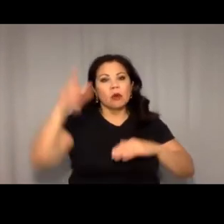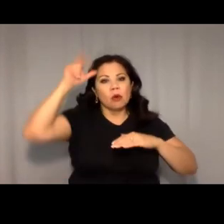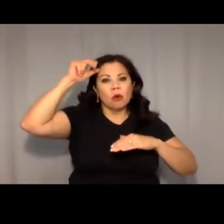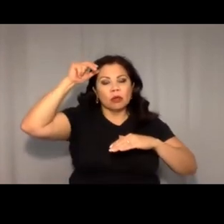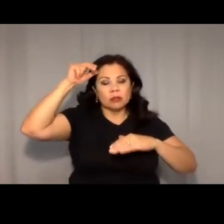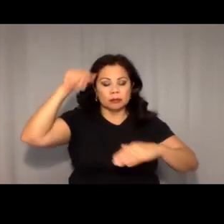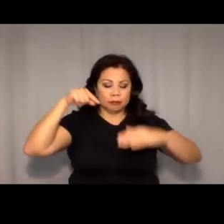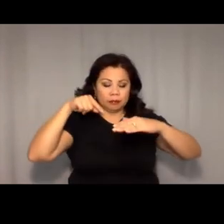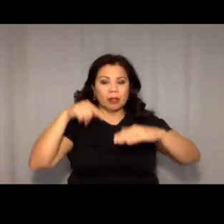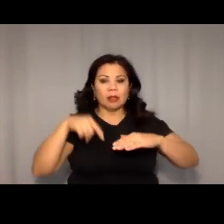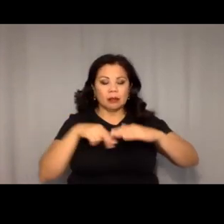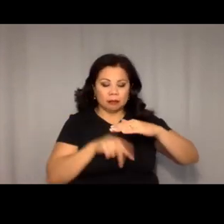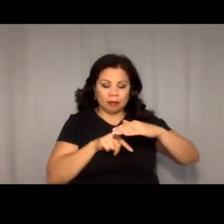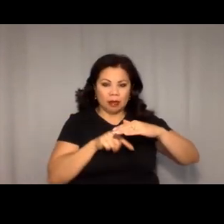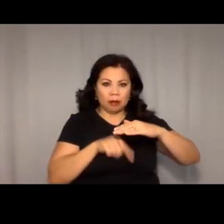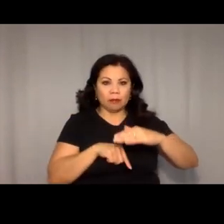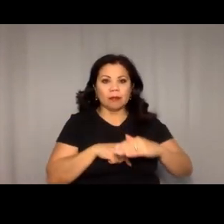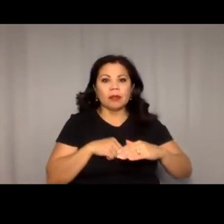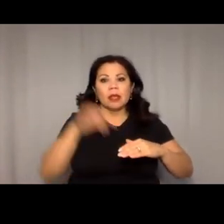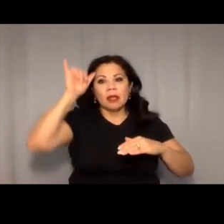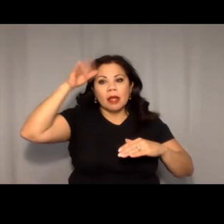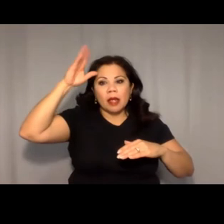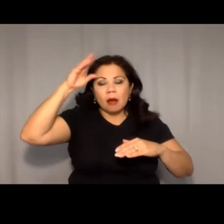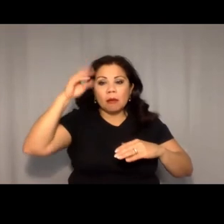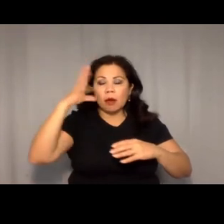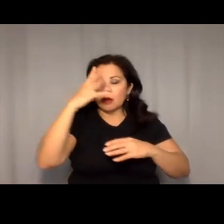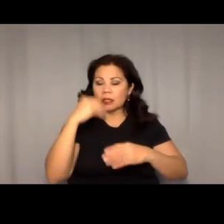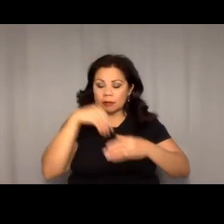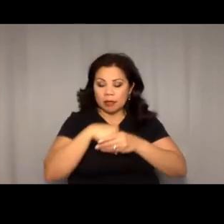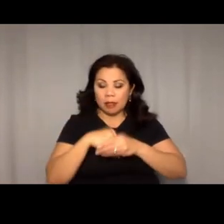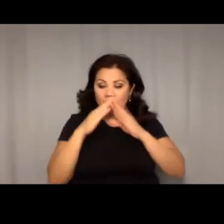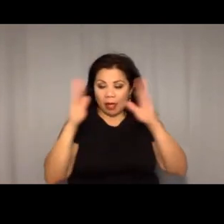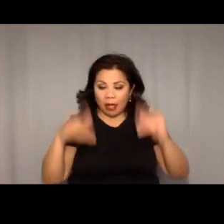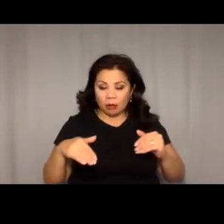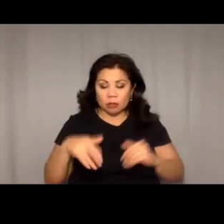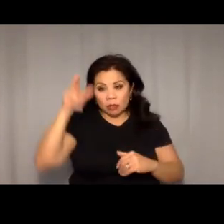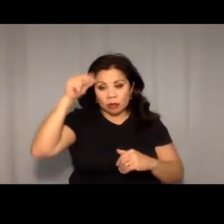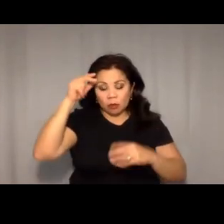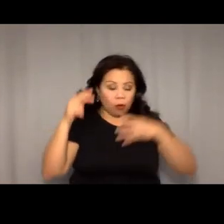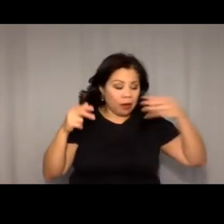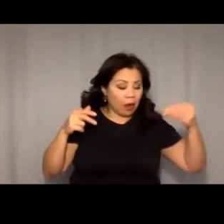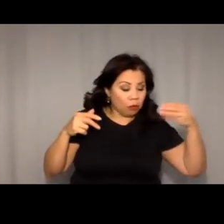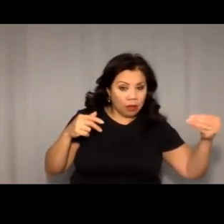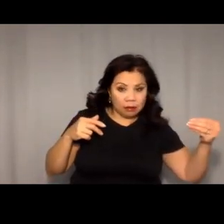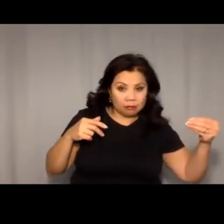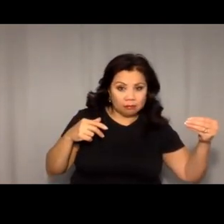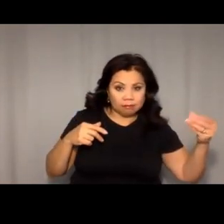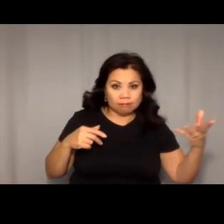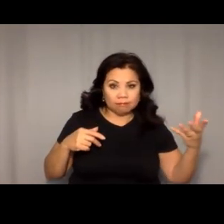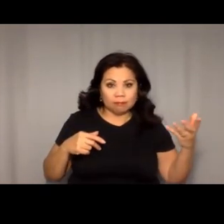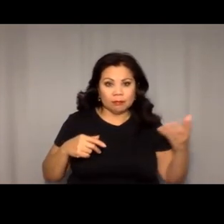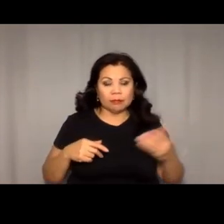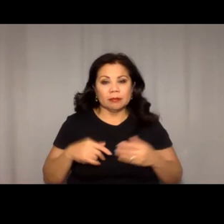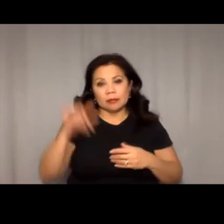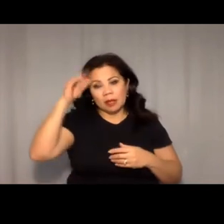cowboy sleeps inside the house, and the horse sleeps outside. Okay, so cowboy